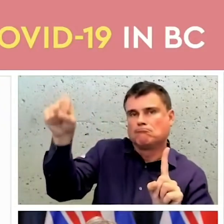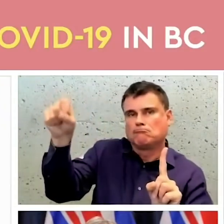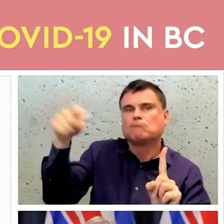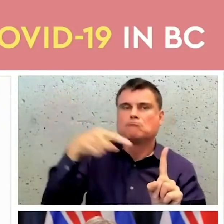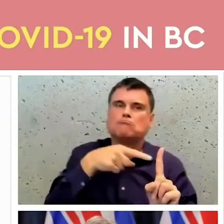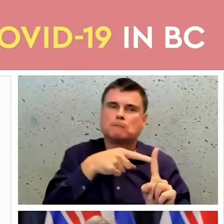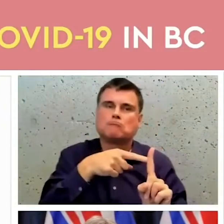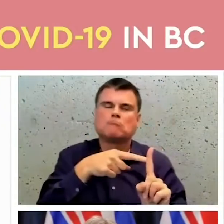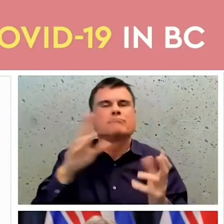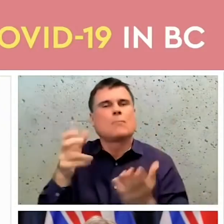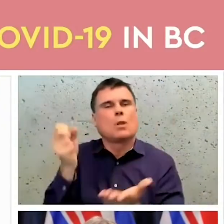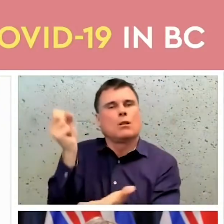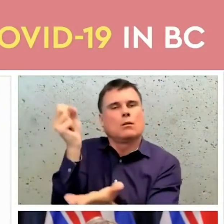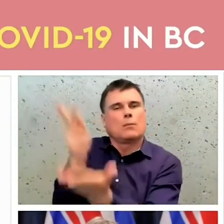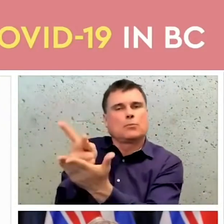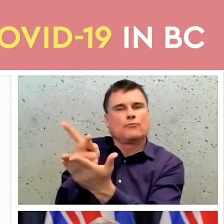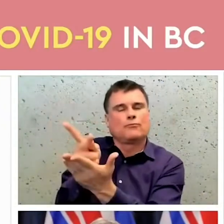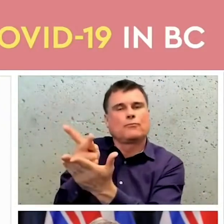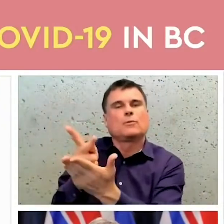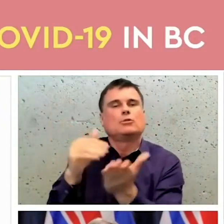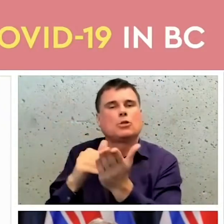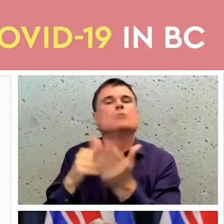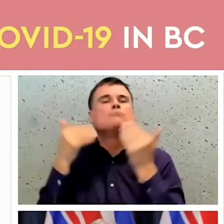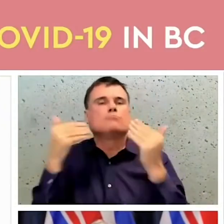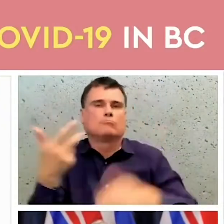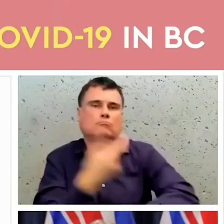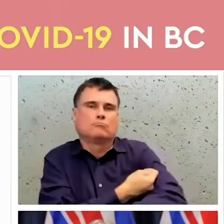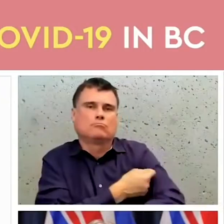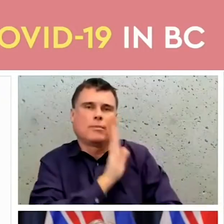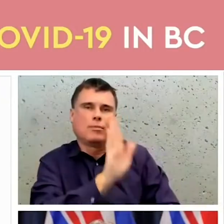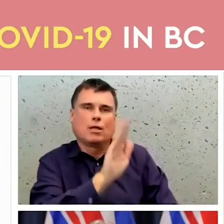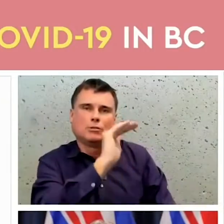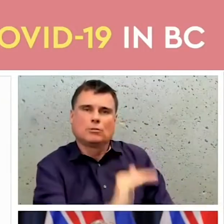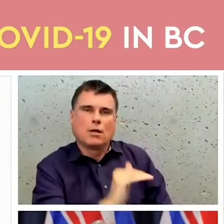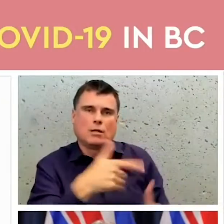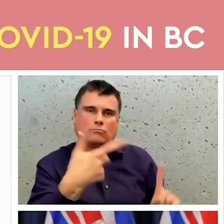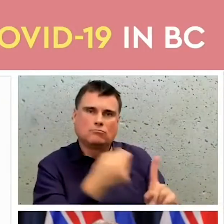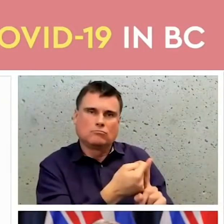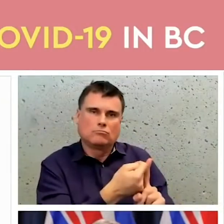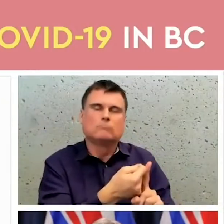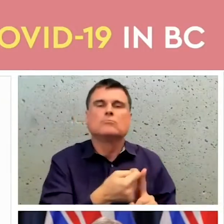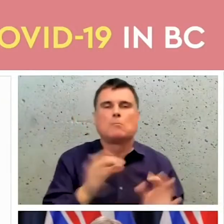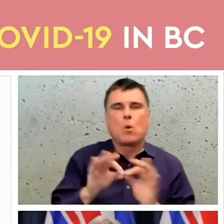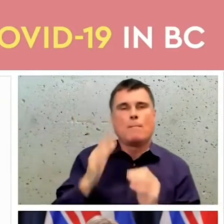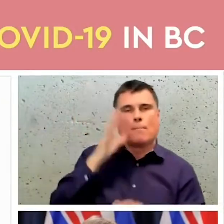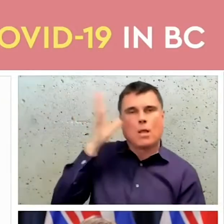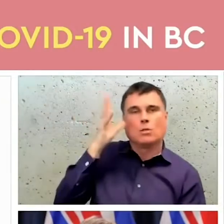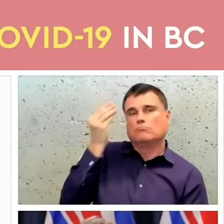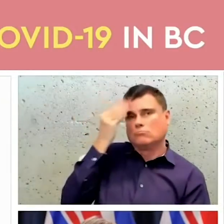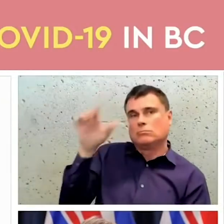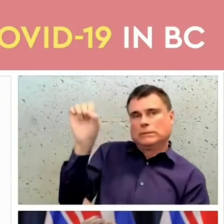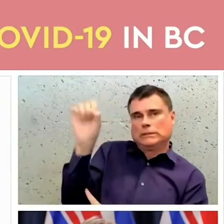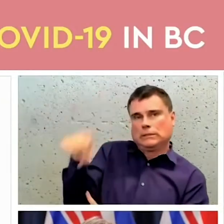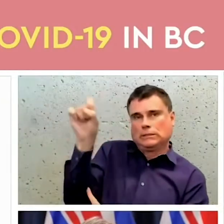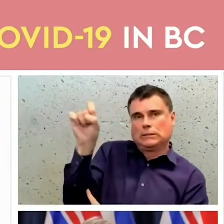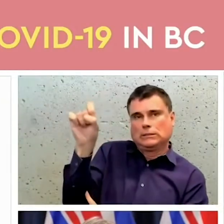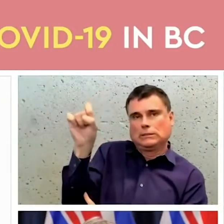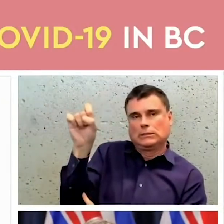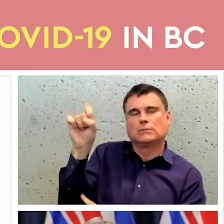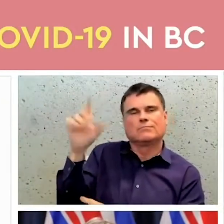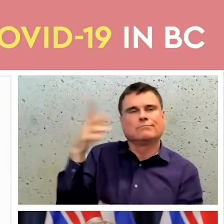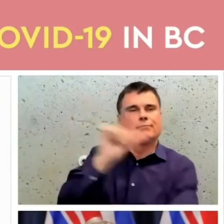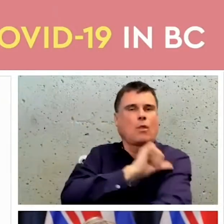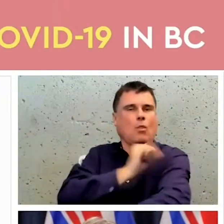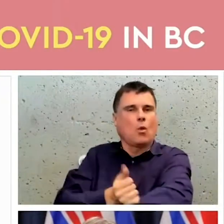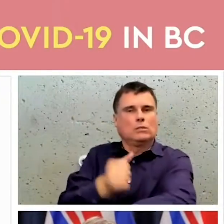for COVID, and they will be able to just give a verbal assent to the vaccination. We have been asked by